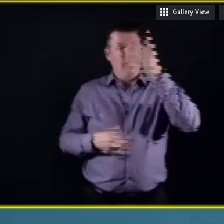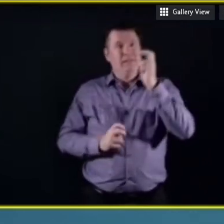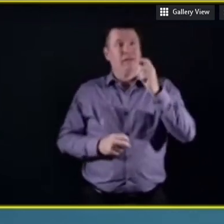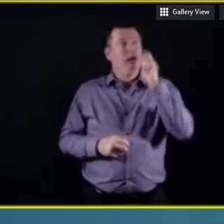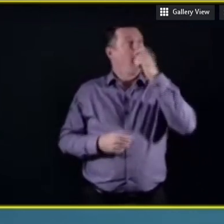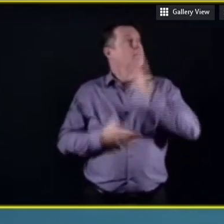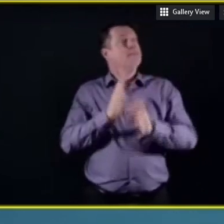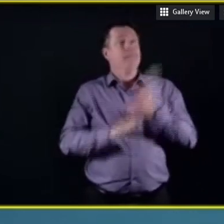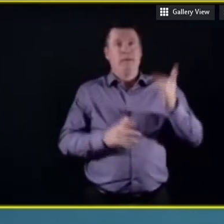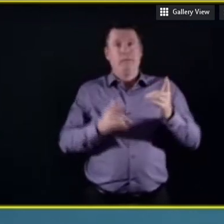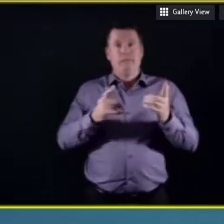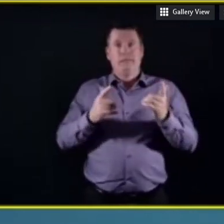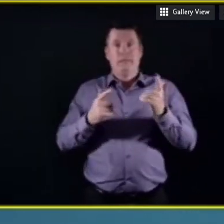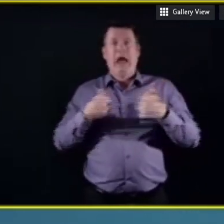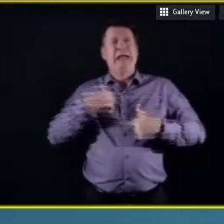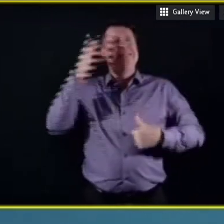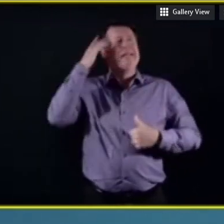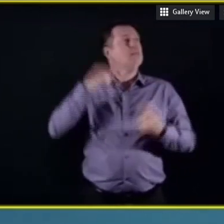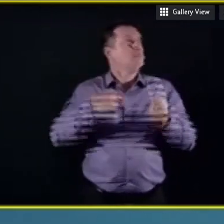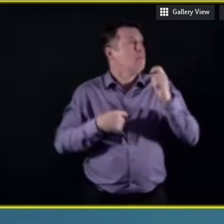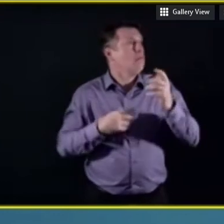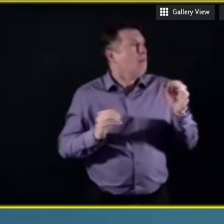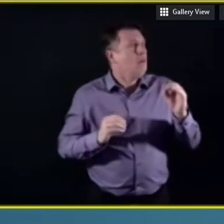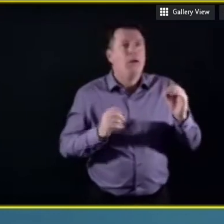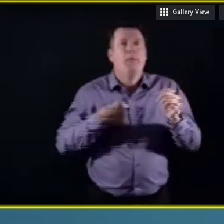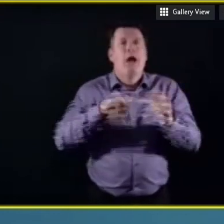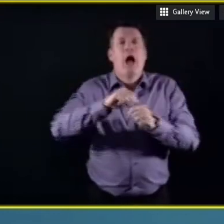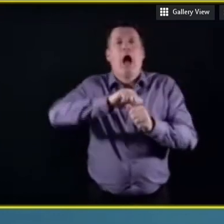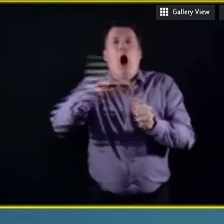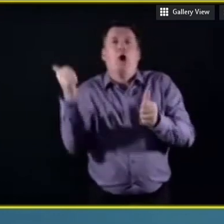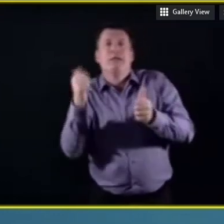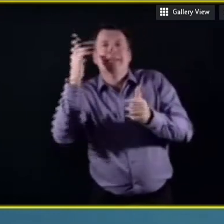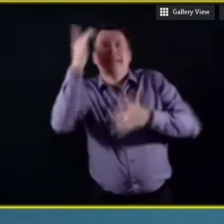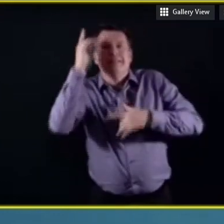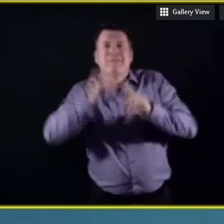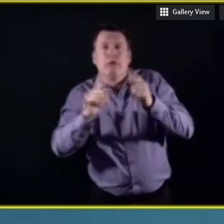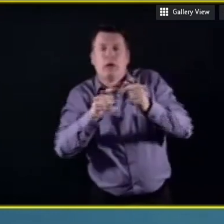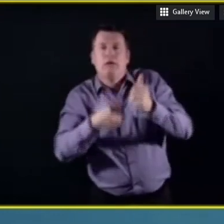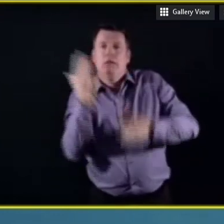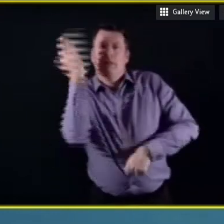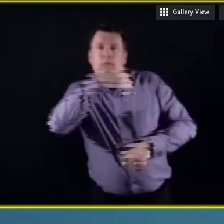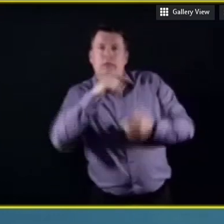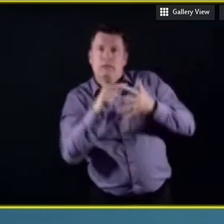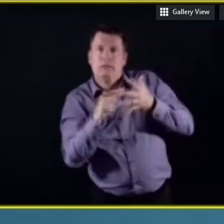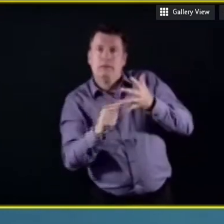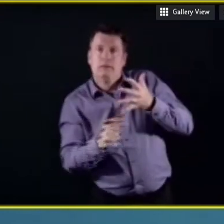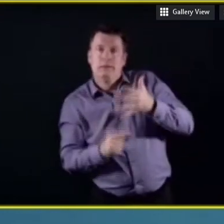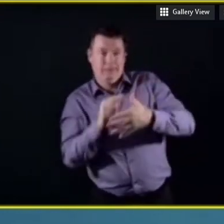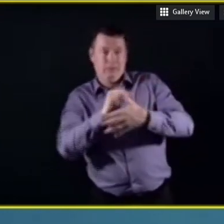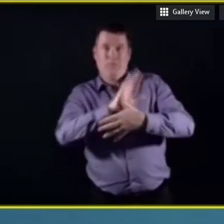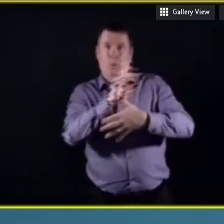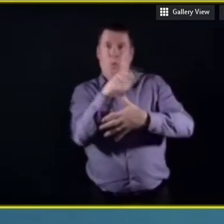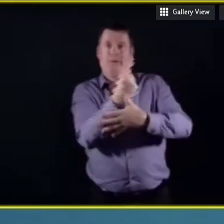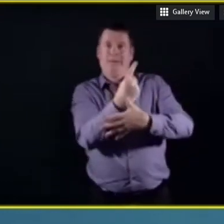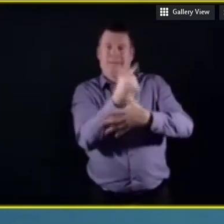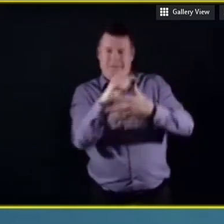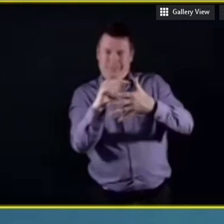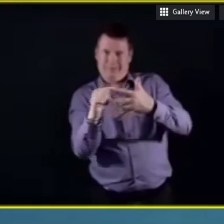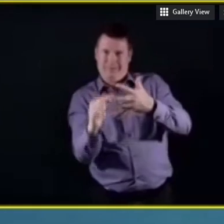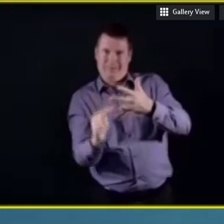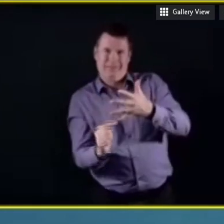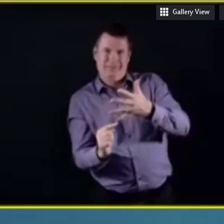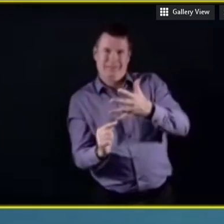concerned about COVID, but also want life to get back to some semblance of normal and want to re-engage with their physician? Yeah, I